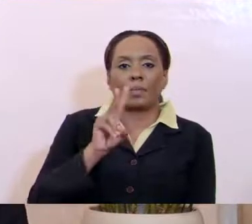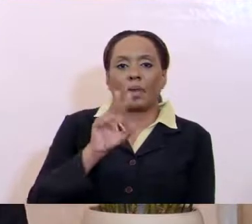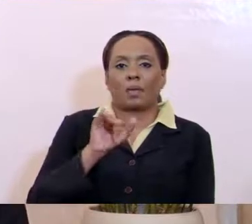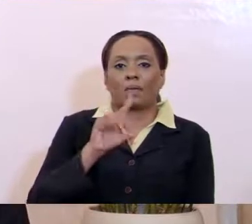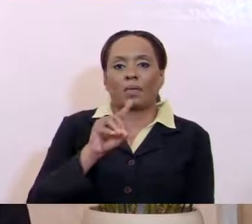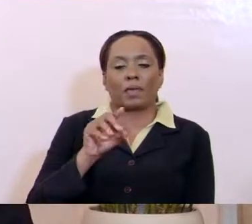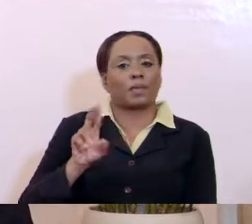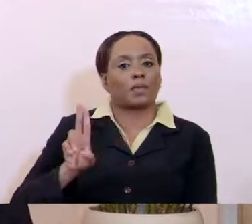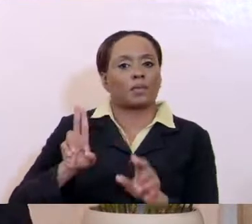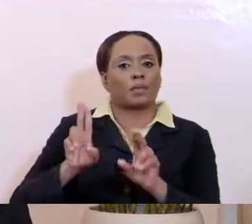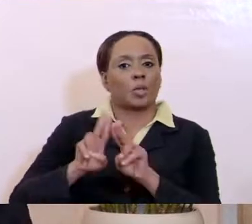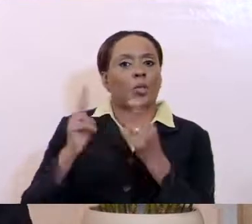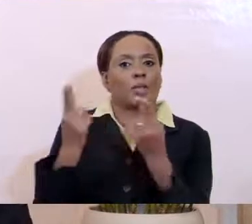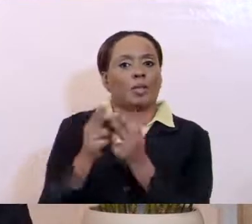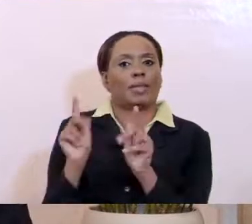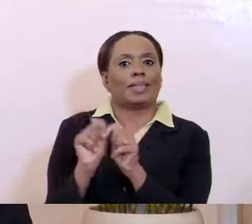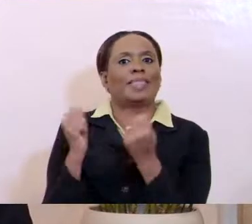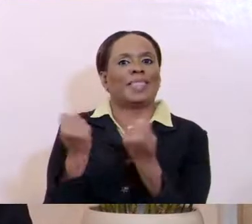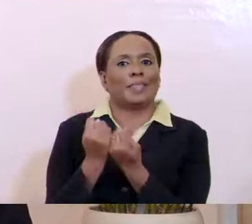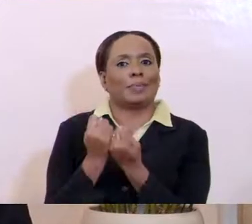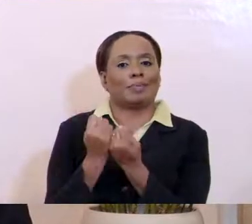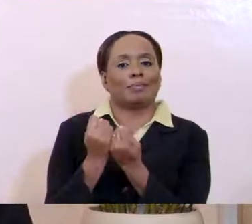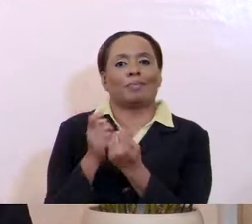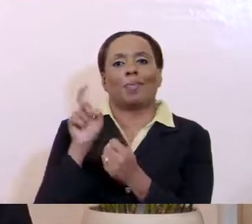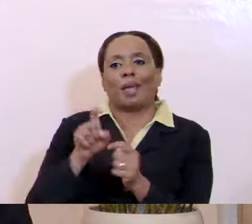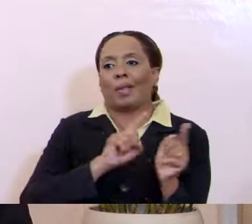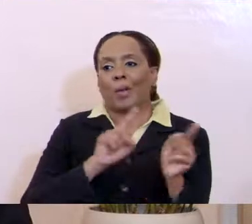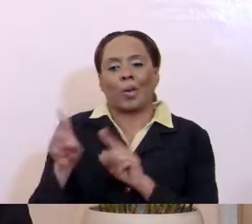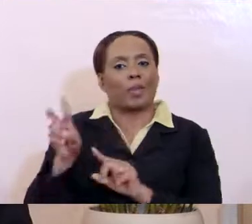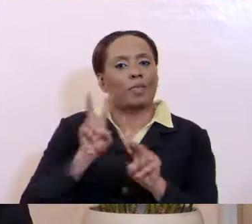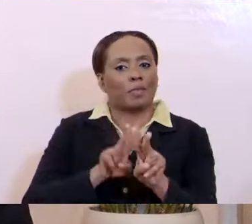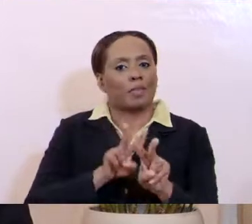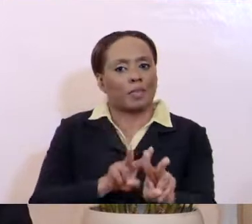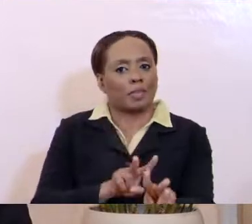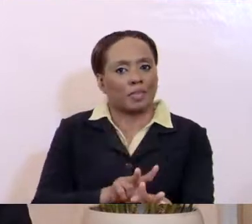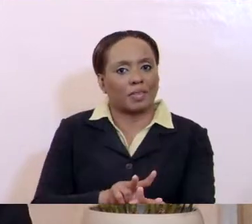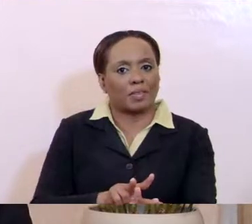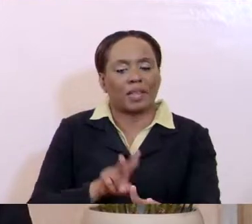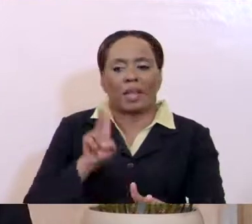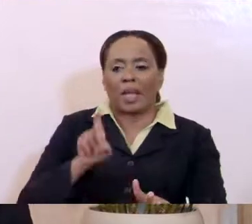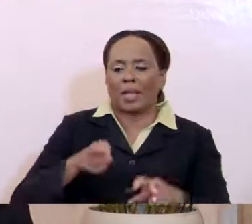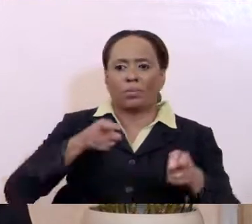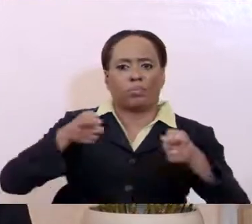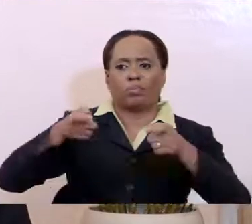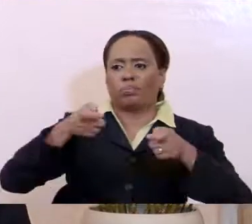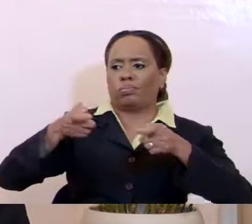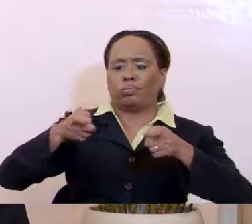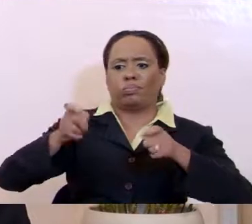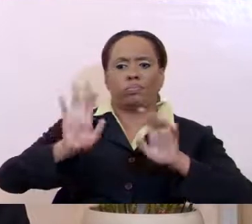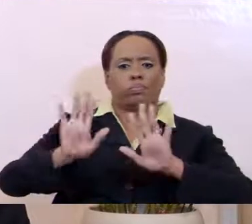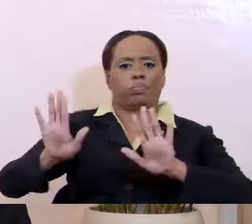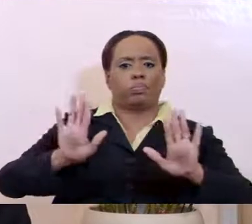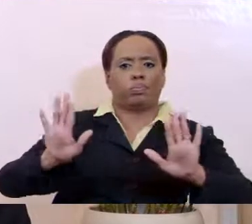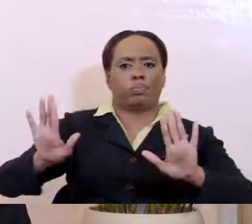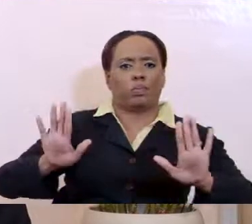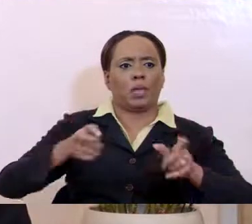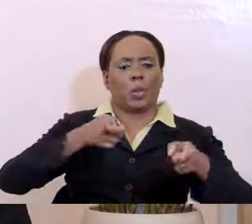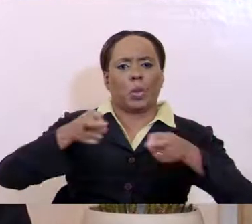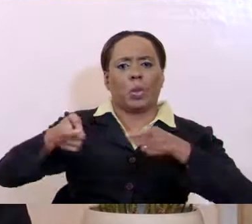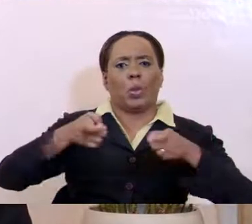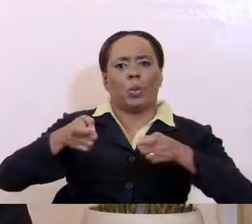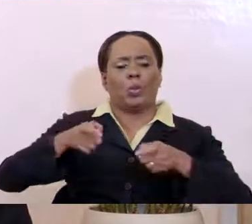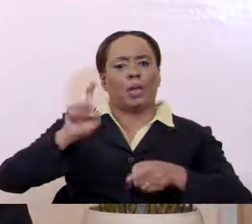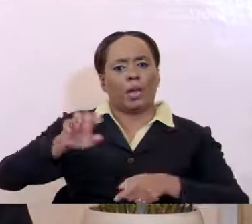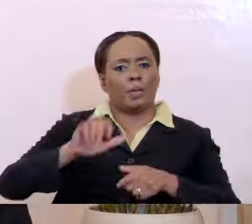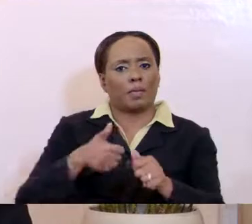respond to funerals to try to bring some semblance of order and to ensure that they